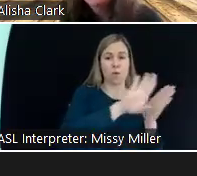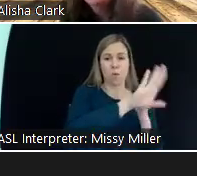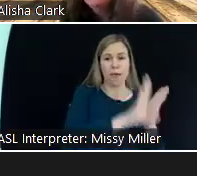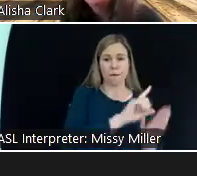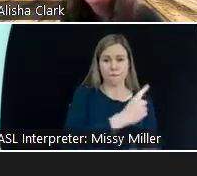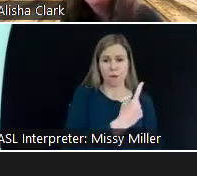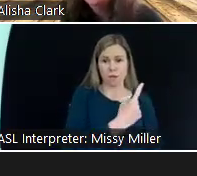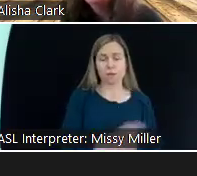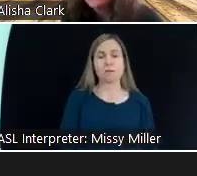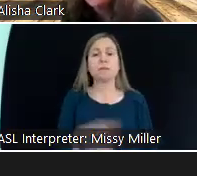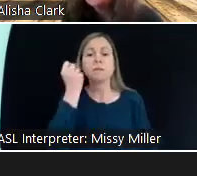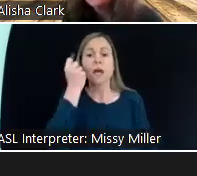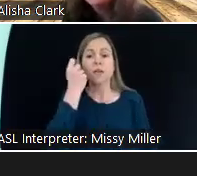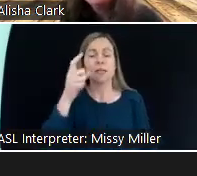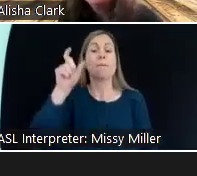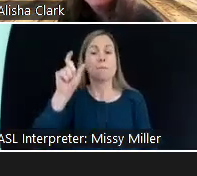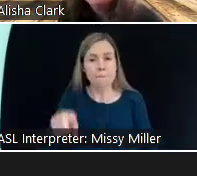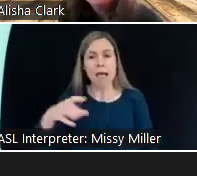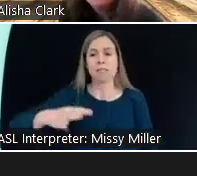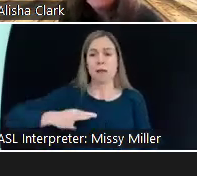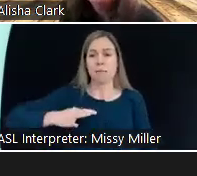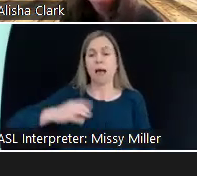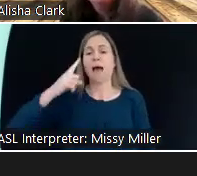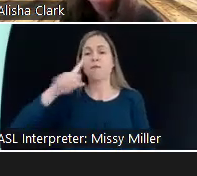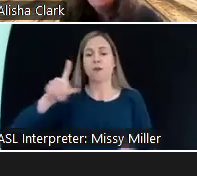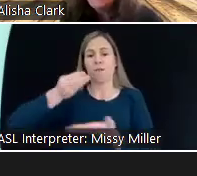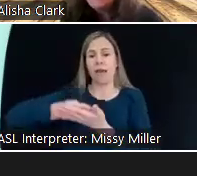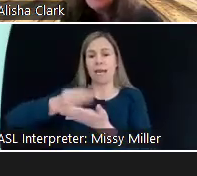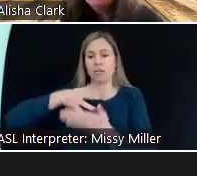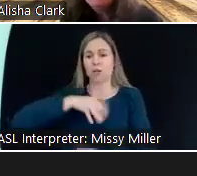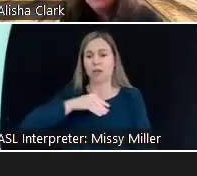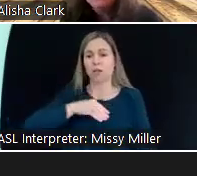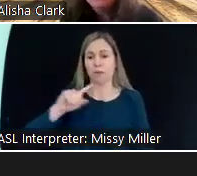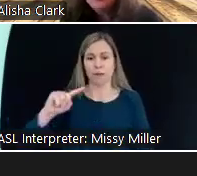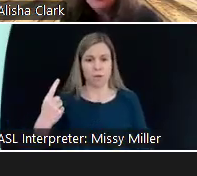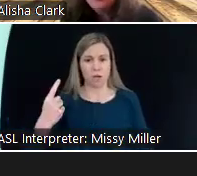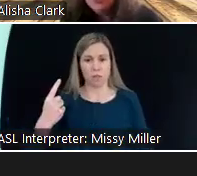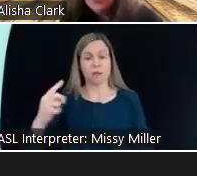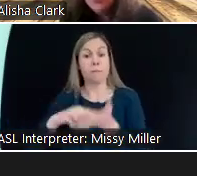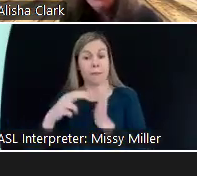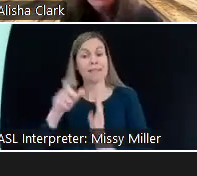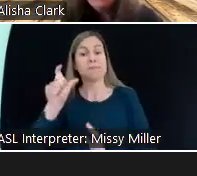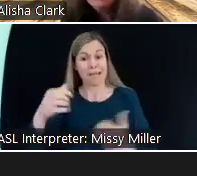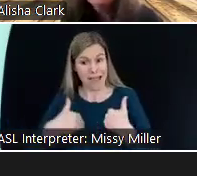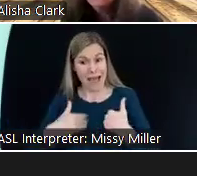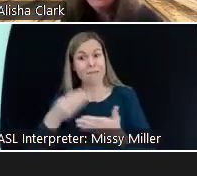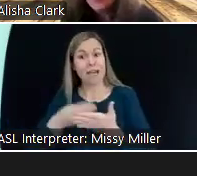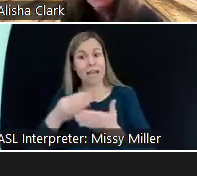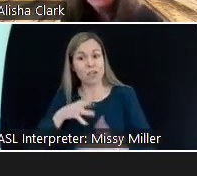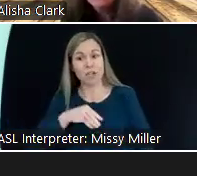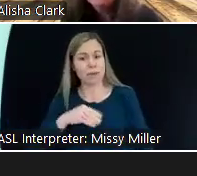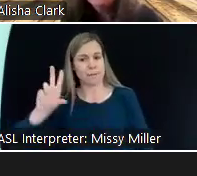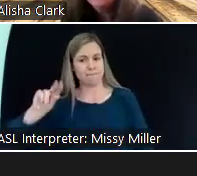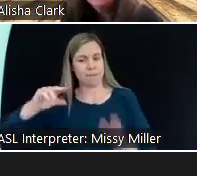for financial eligibility first. It doesn't mean that you have to have financial eligibility, but you have to